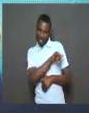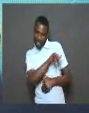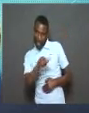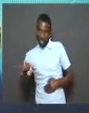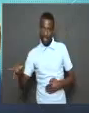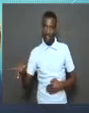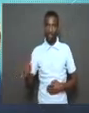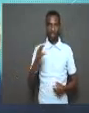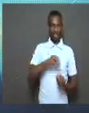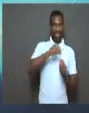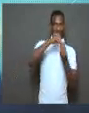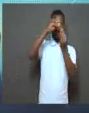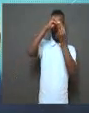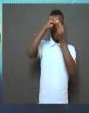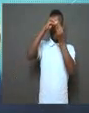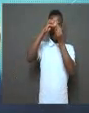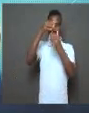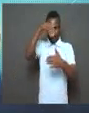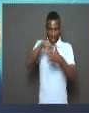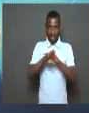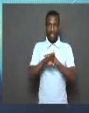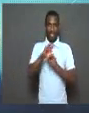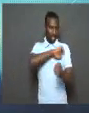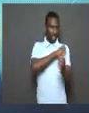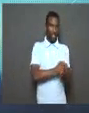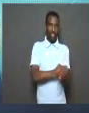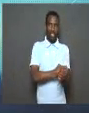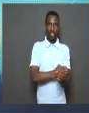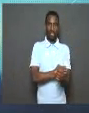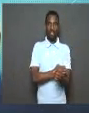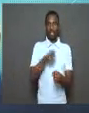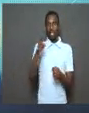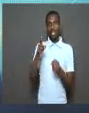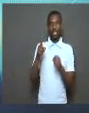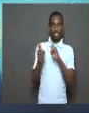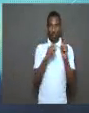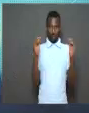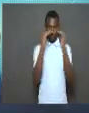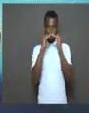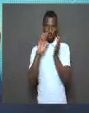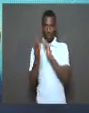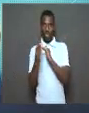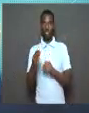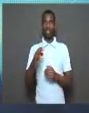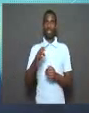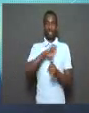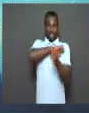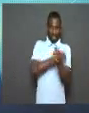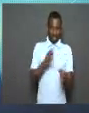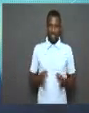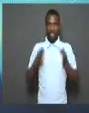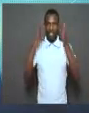as increase in internal energy is equal to